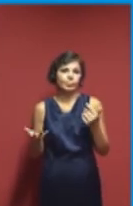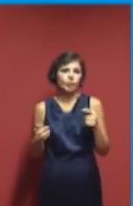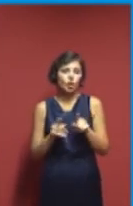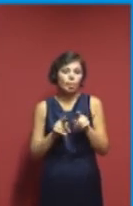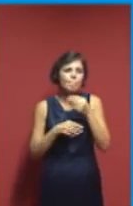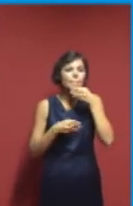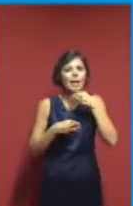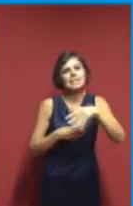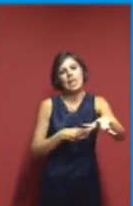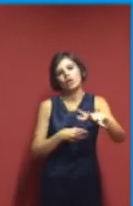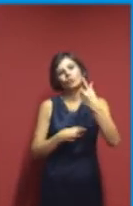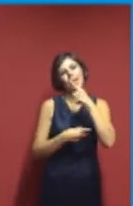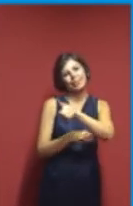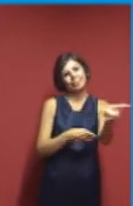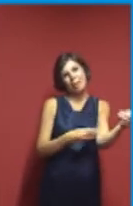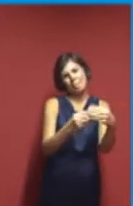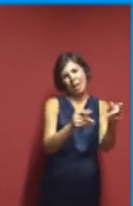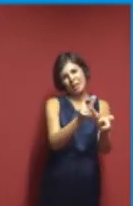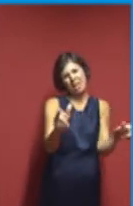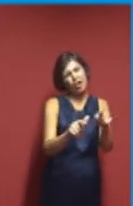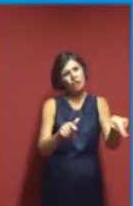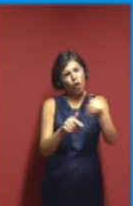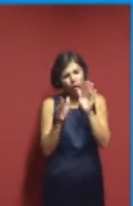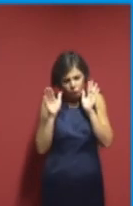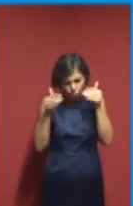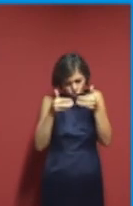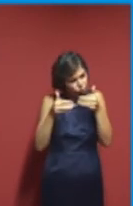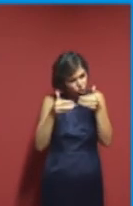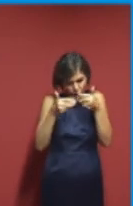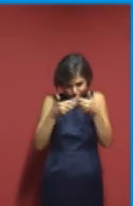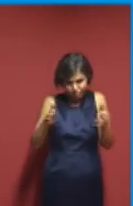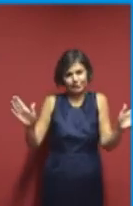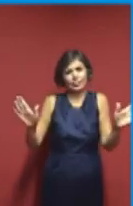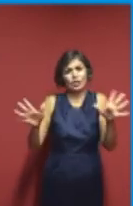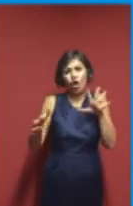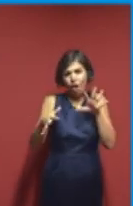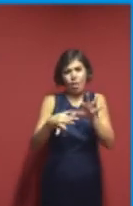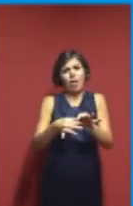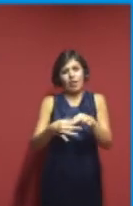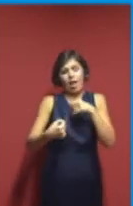cocoon and to connect and to act, to make that better world. Thank you.